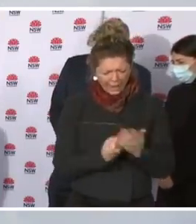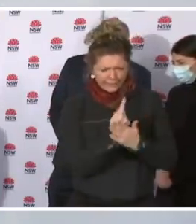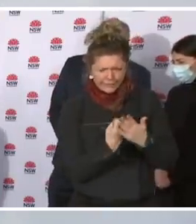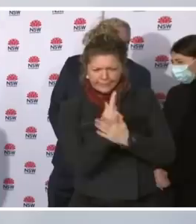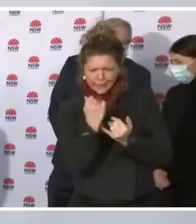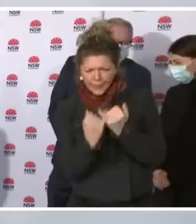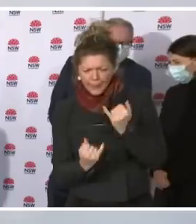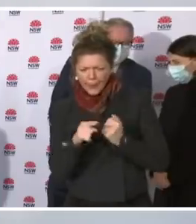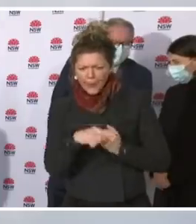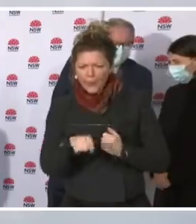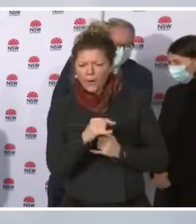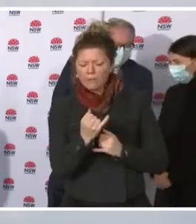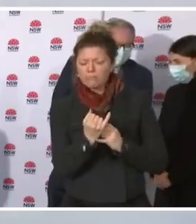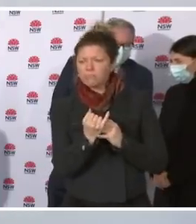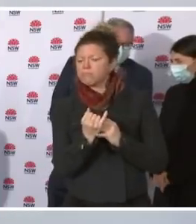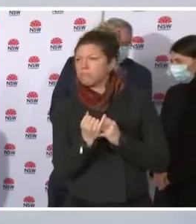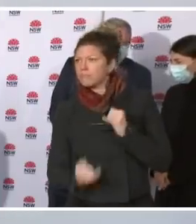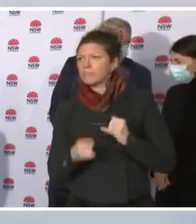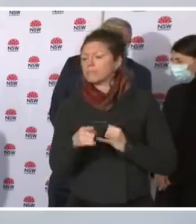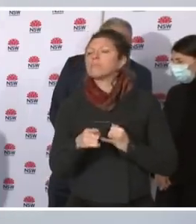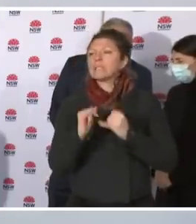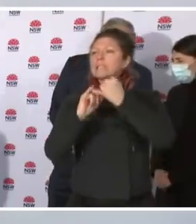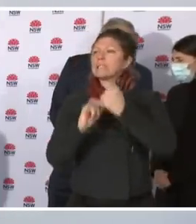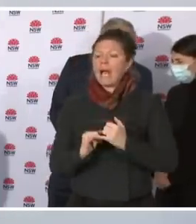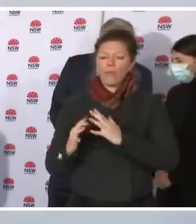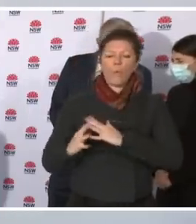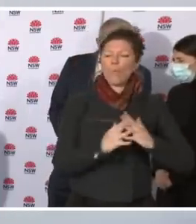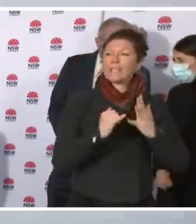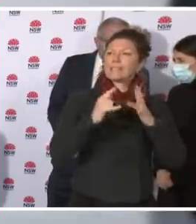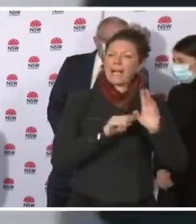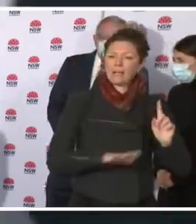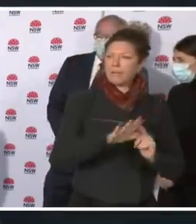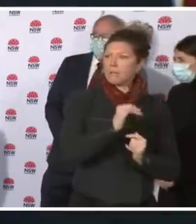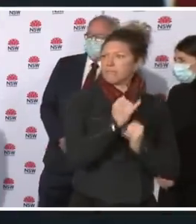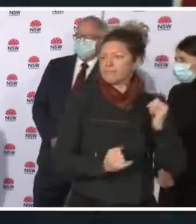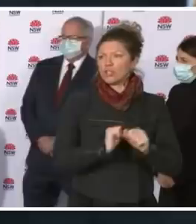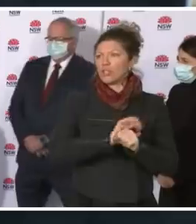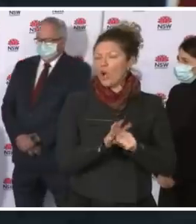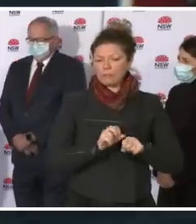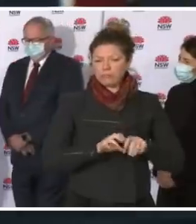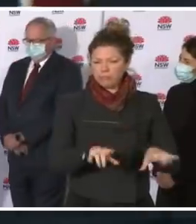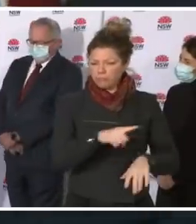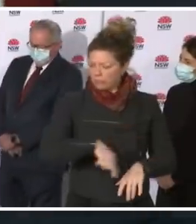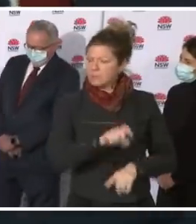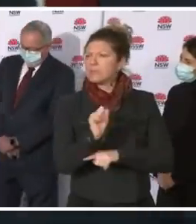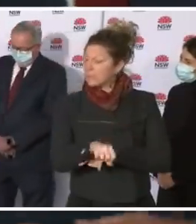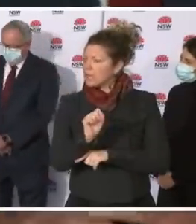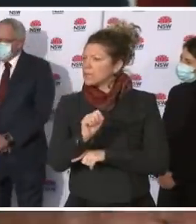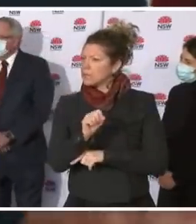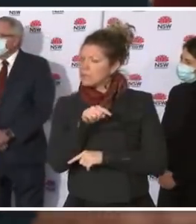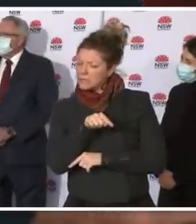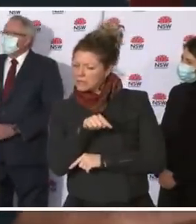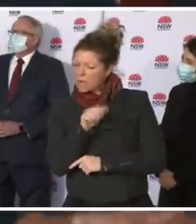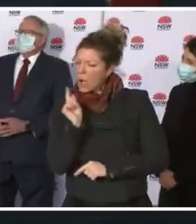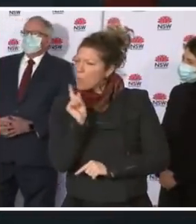is incredibly high in southwestern Sydney. And to some extent, we can define the problems of what we're trying